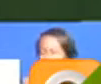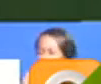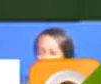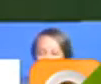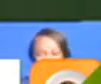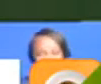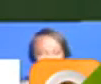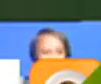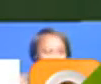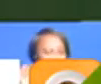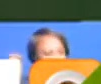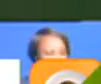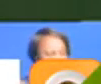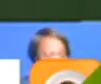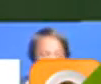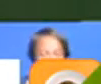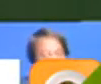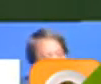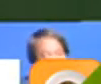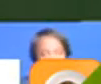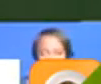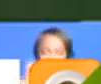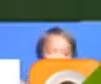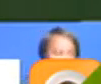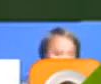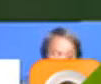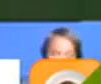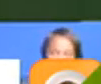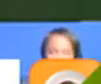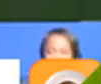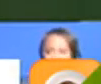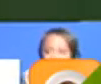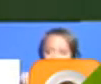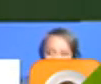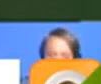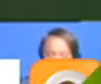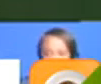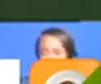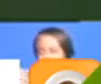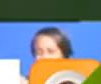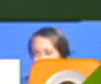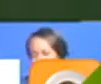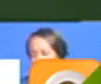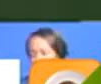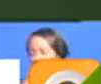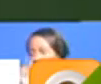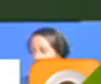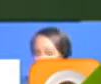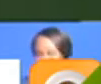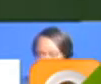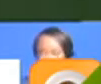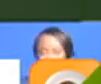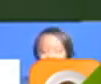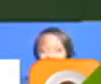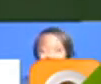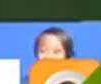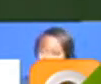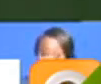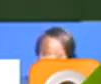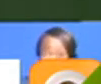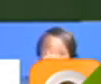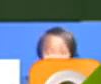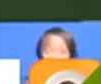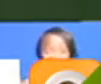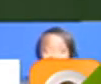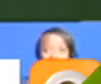to, or which community they come from, or what region they come from. That is how we are going to